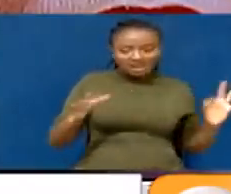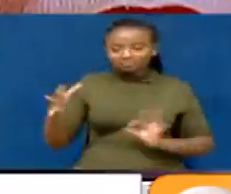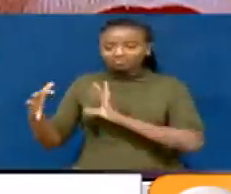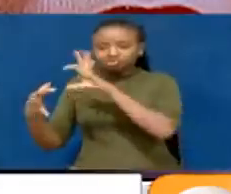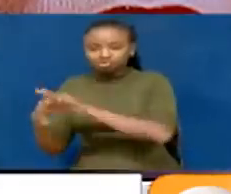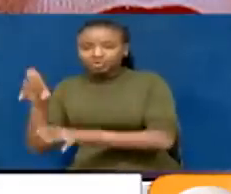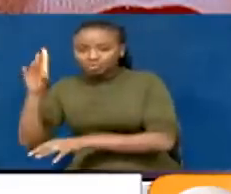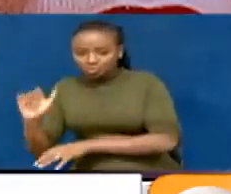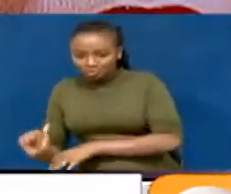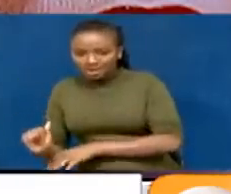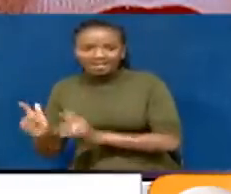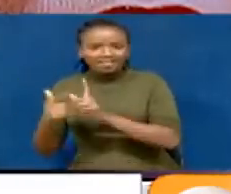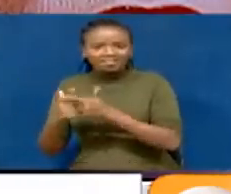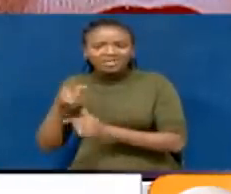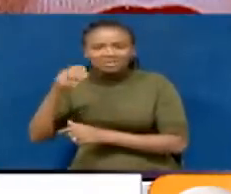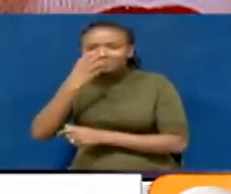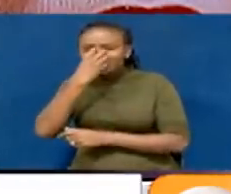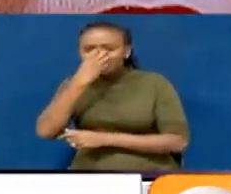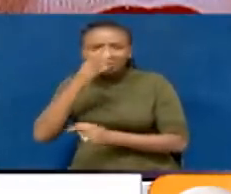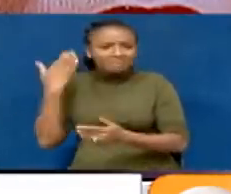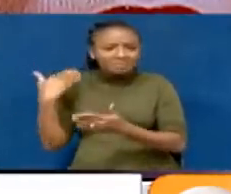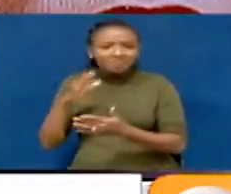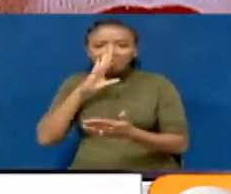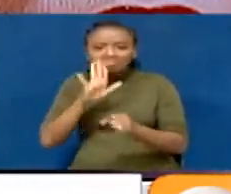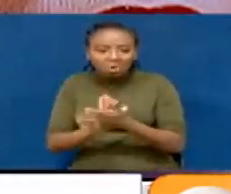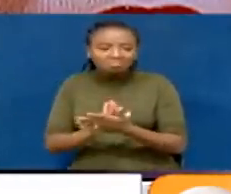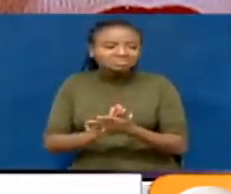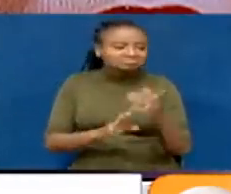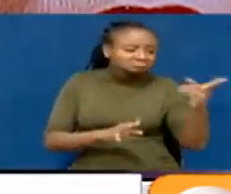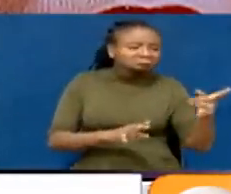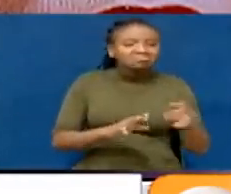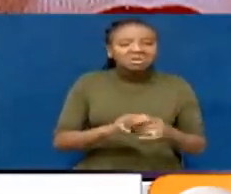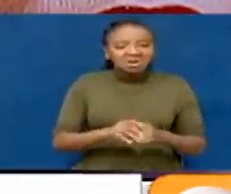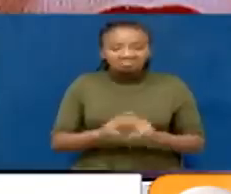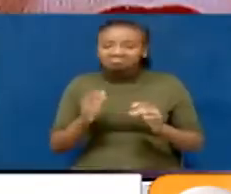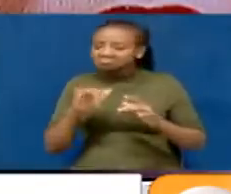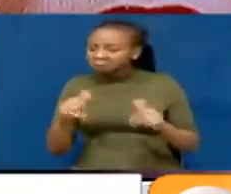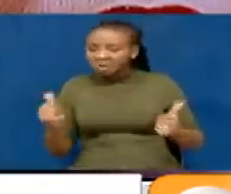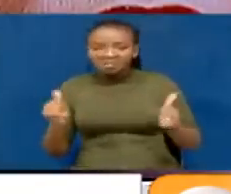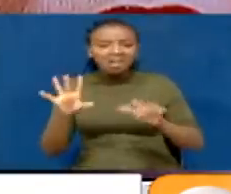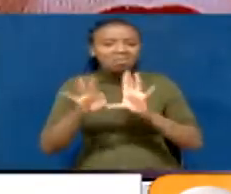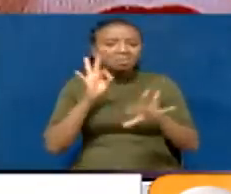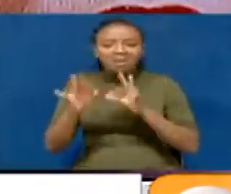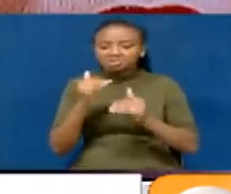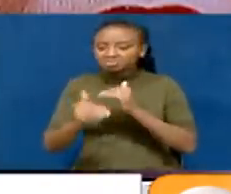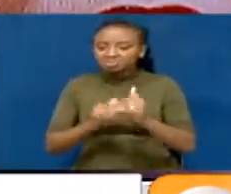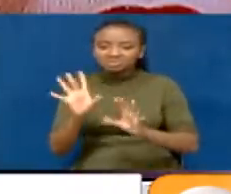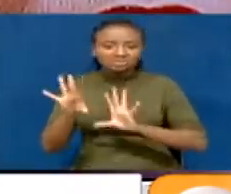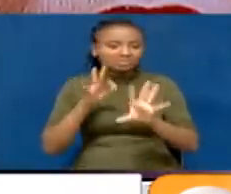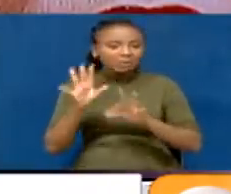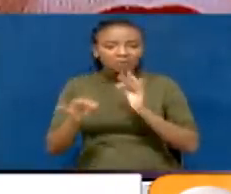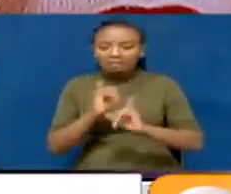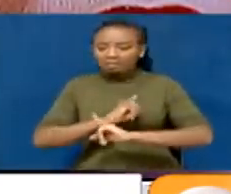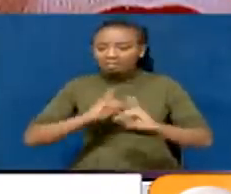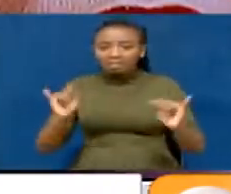and it appears DP Ruto's assurances that the nominations will be free and fair is not reassuring enough.